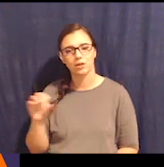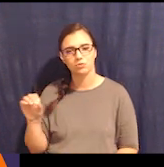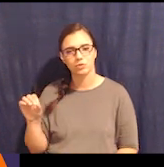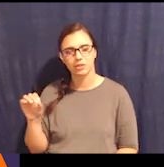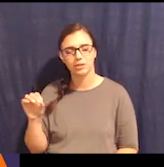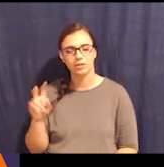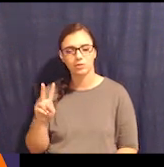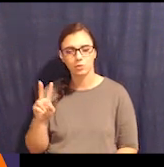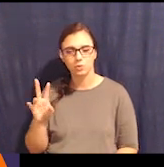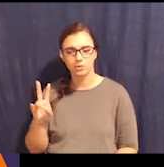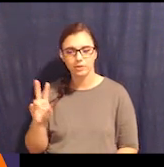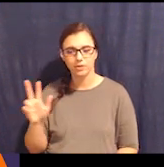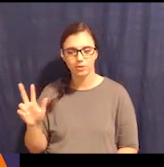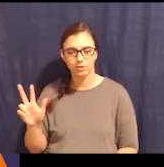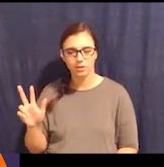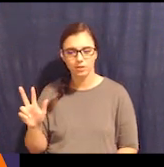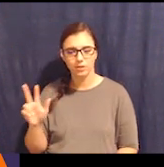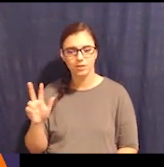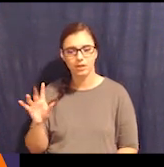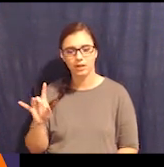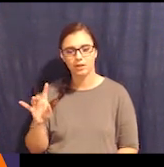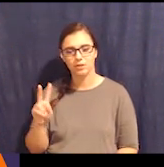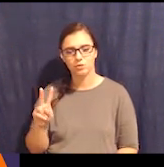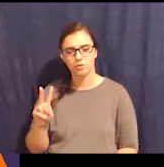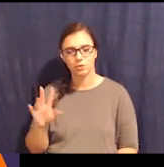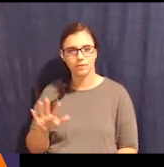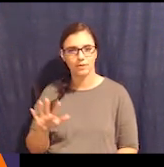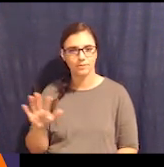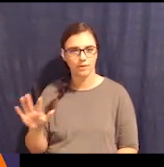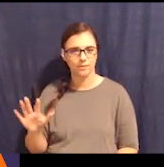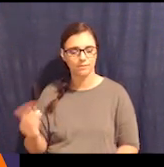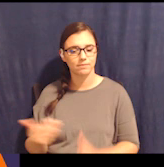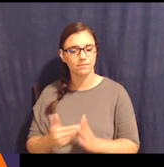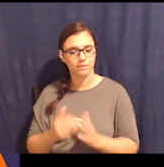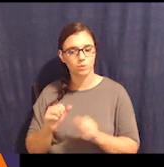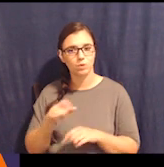1-800-273-8255. Again, you can call them at